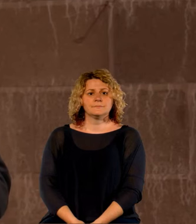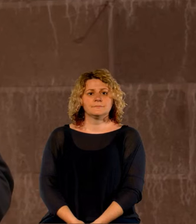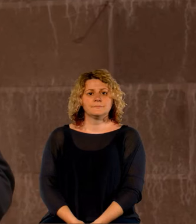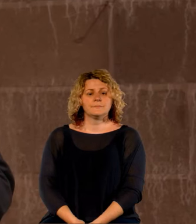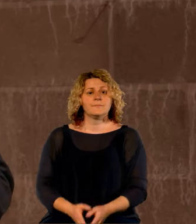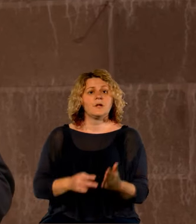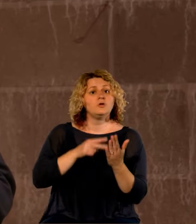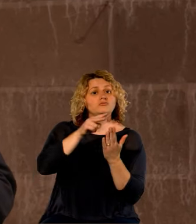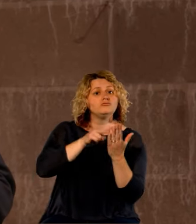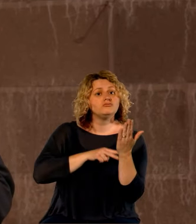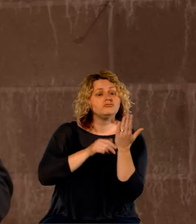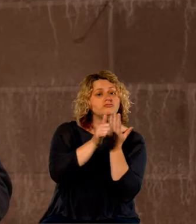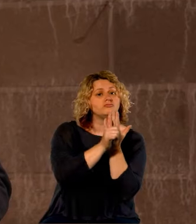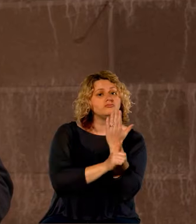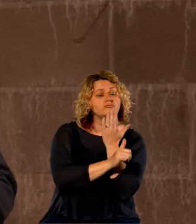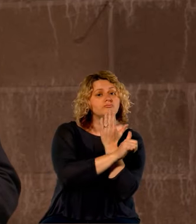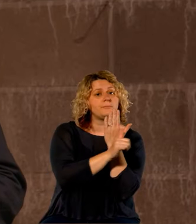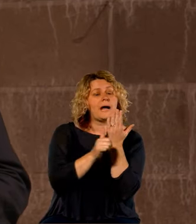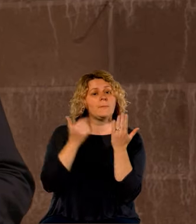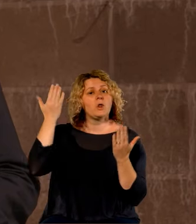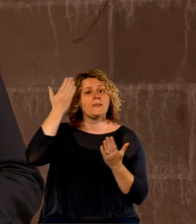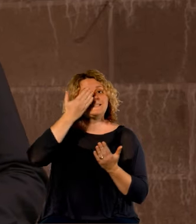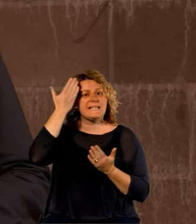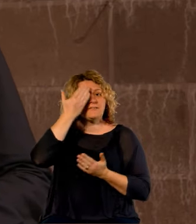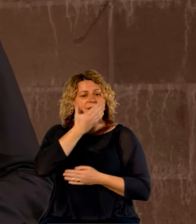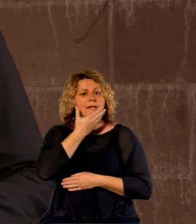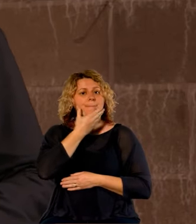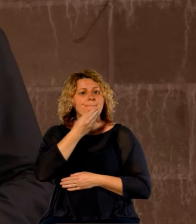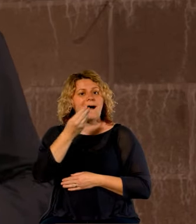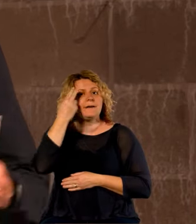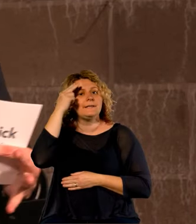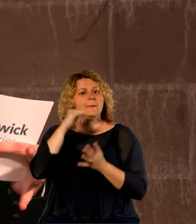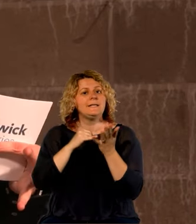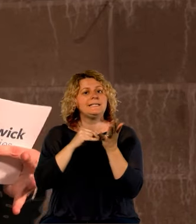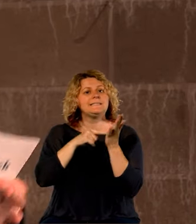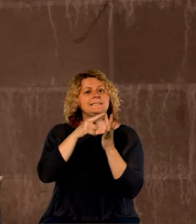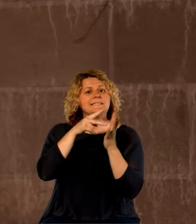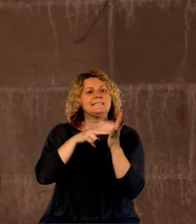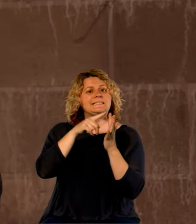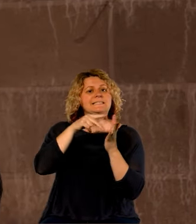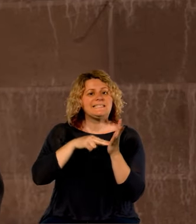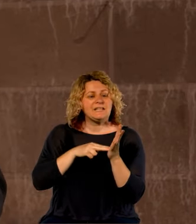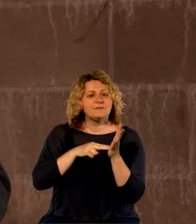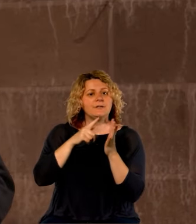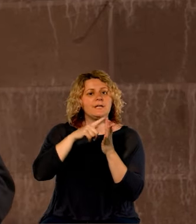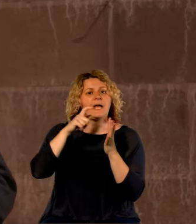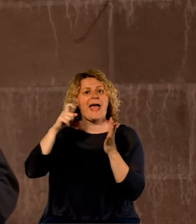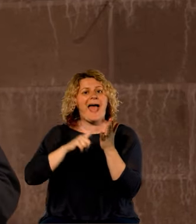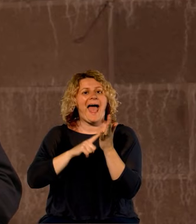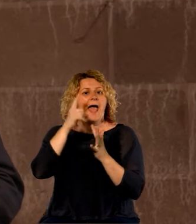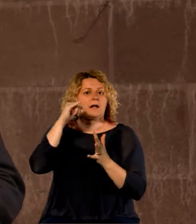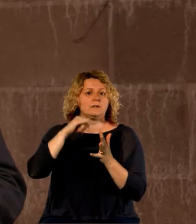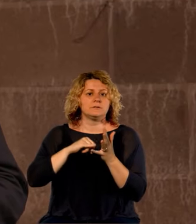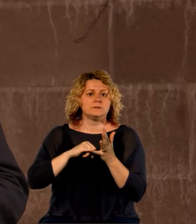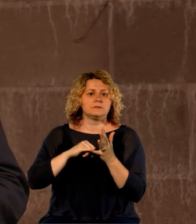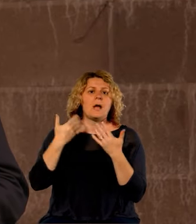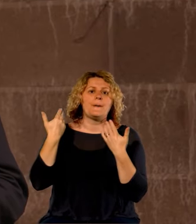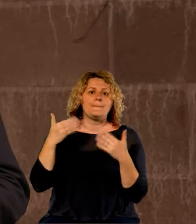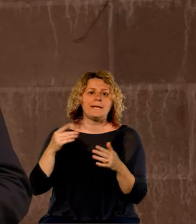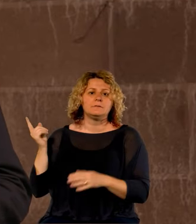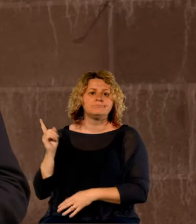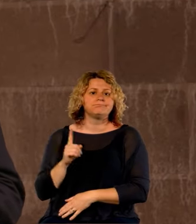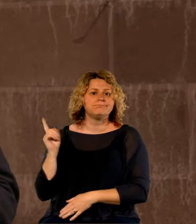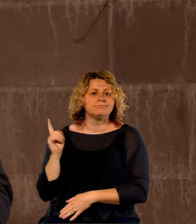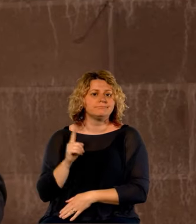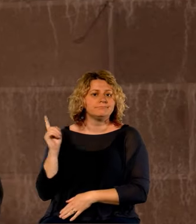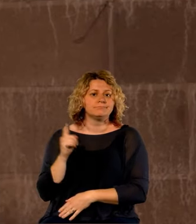Reading the Bible for us this evening is Stephen Eccles. Stephen's a regular at the convention and he attends